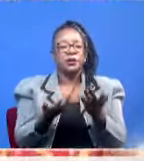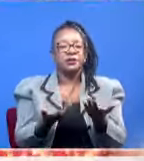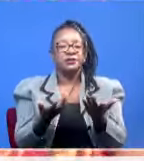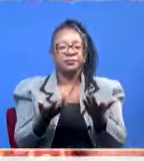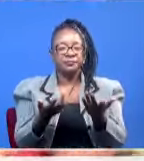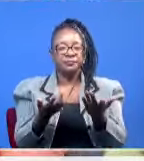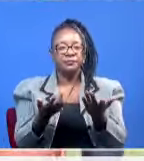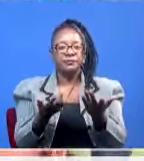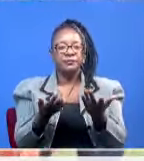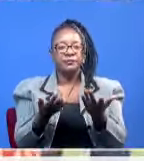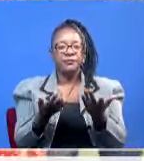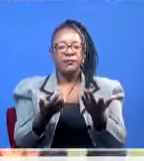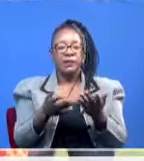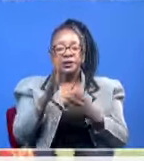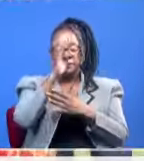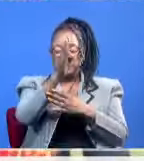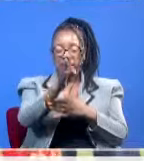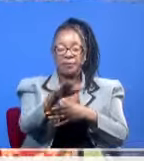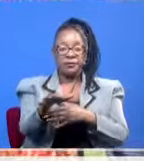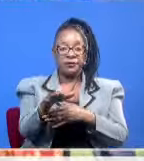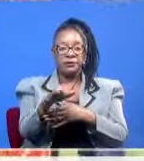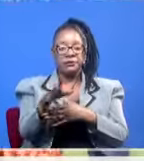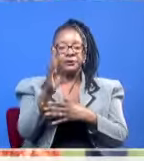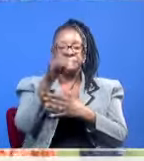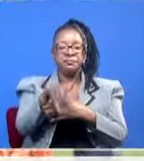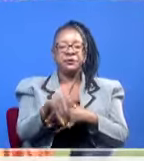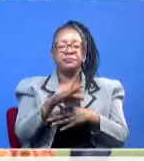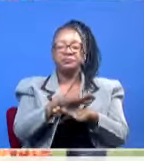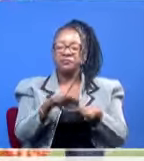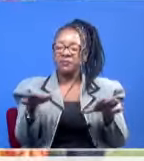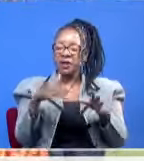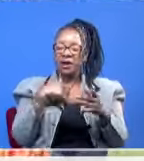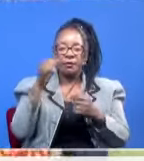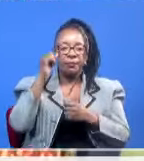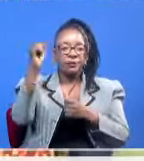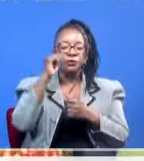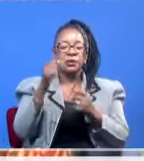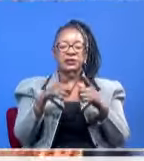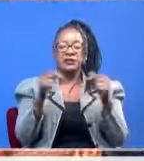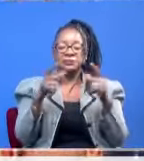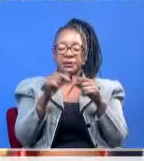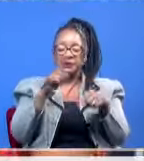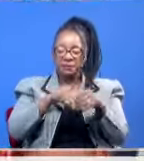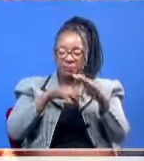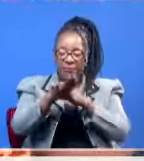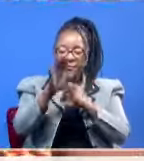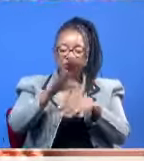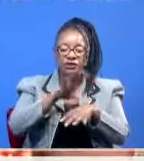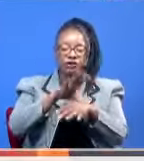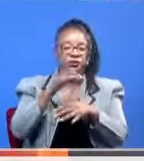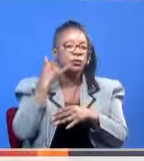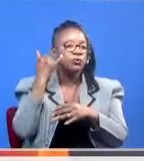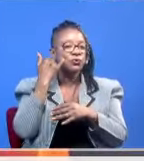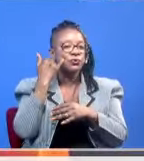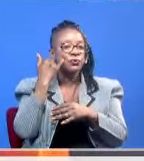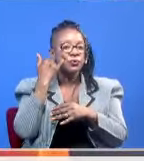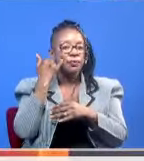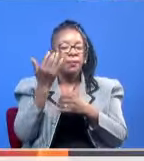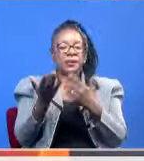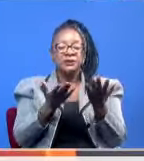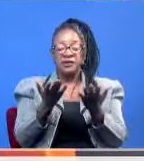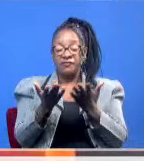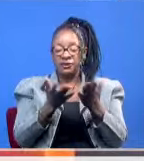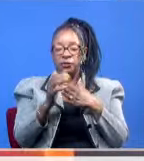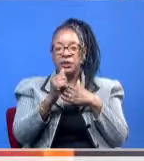Sunday morning, Andipi Geshagwa desisted from uttering political statements when he attended a church service in Nakuru. The service was led